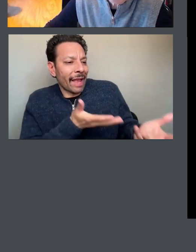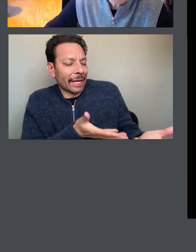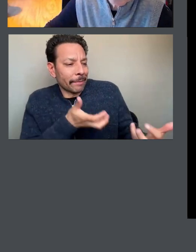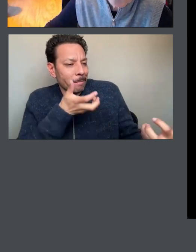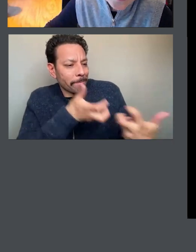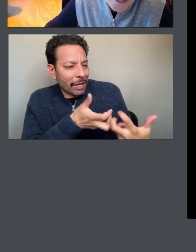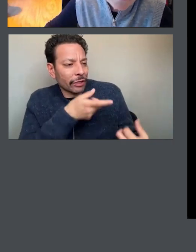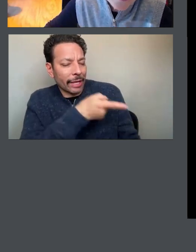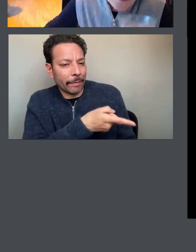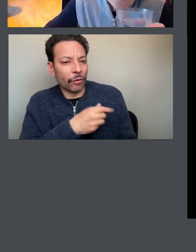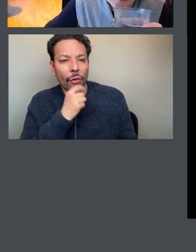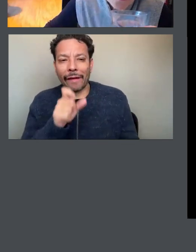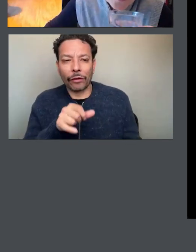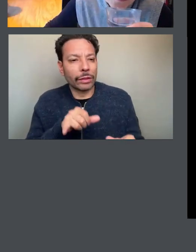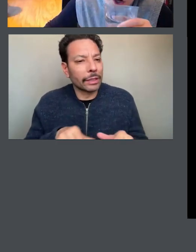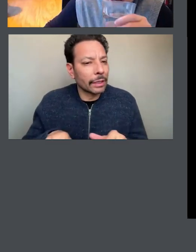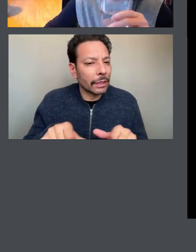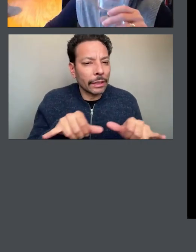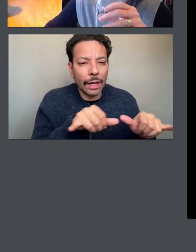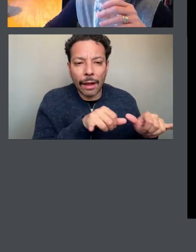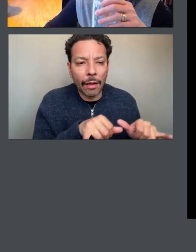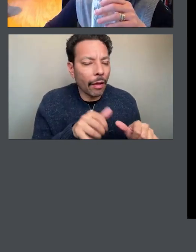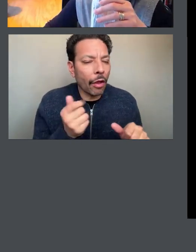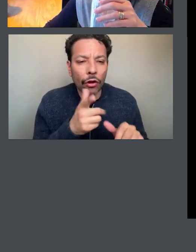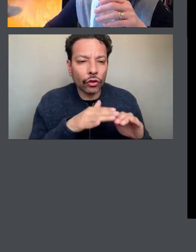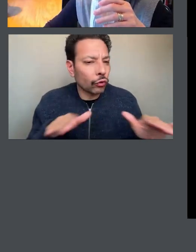we don't have to do the same thing for every child.